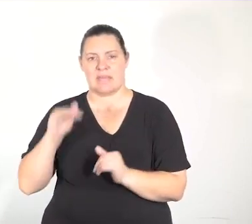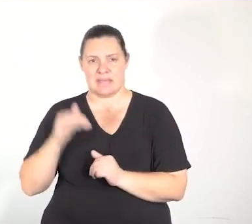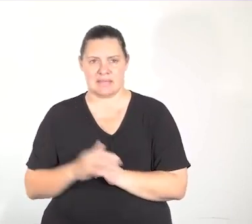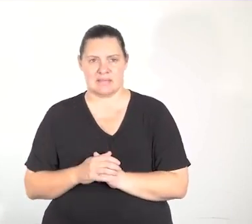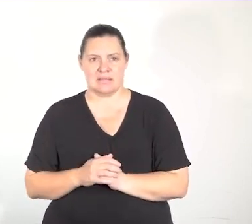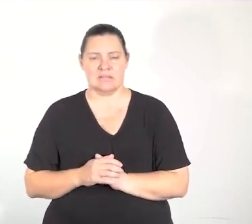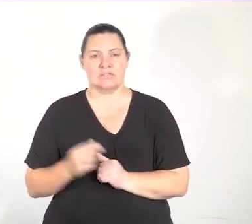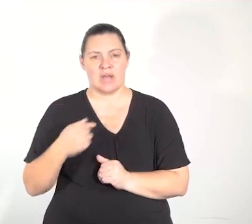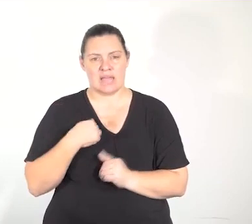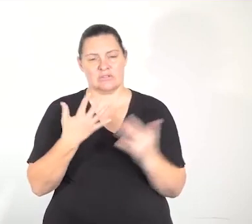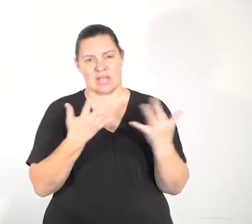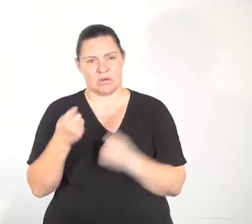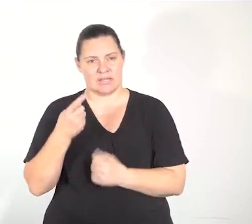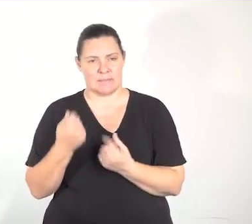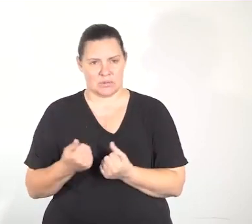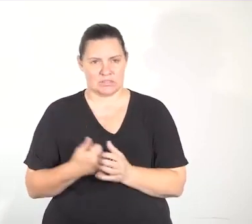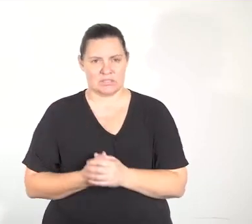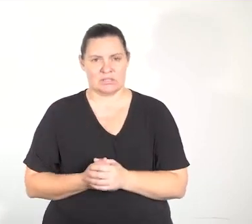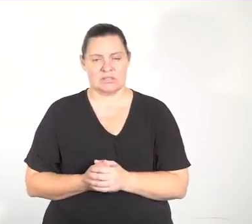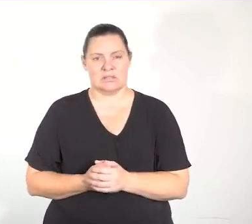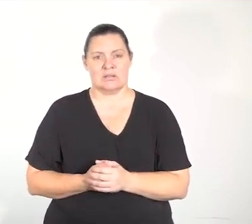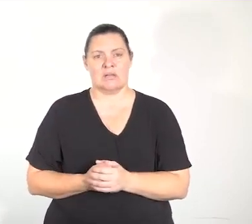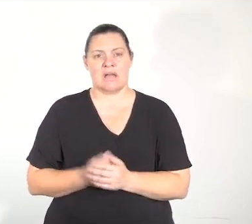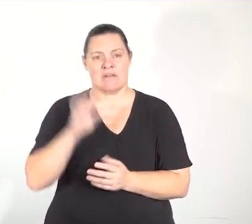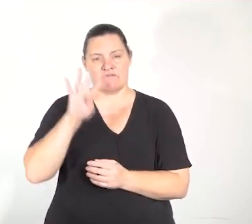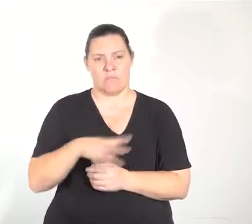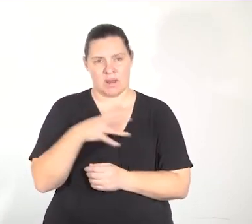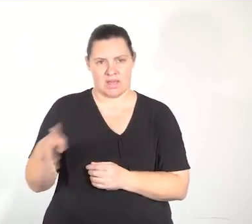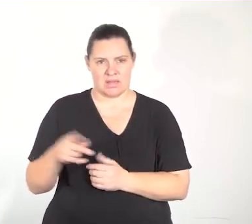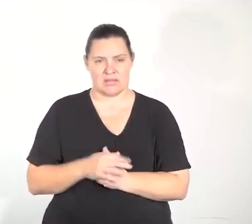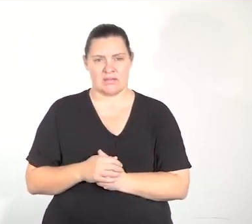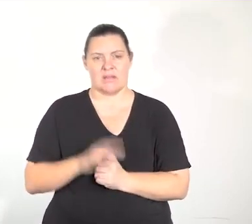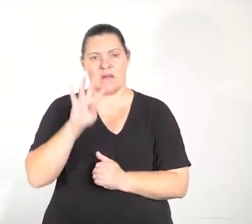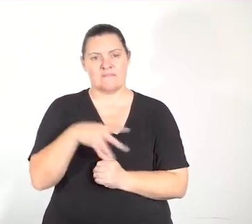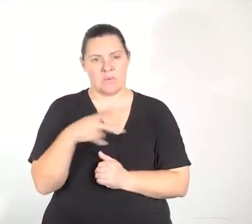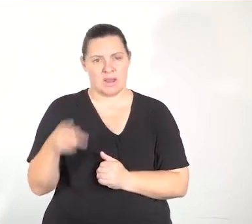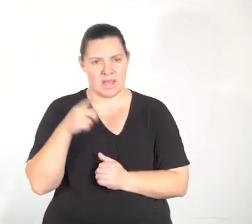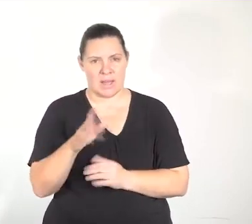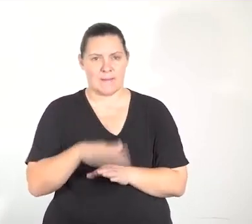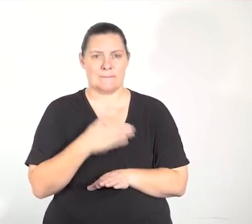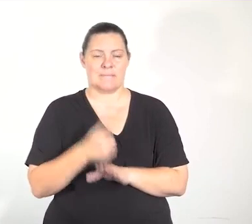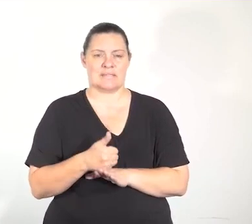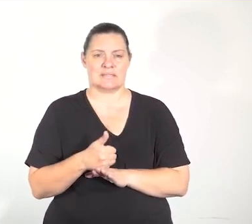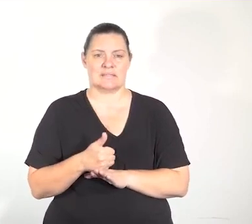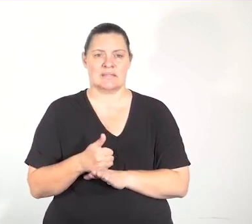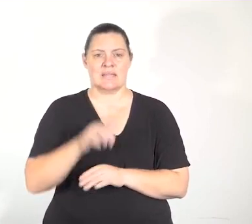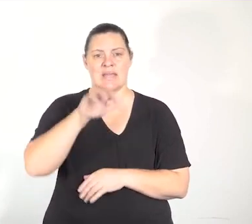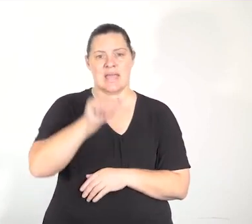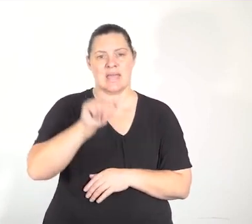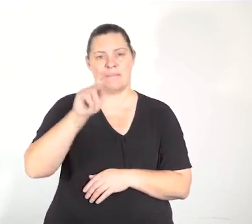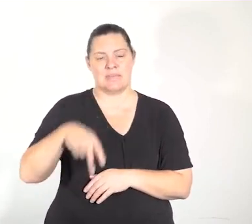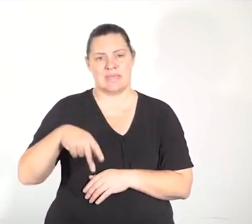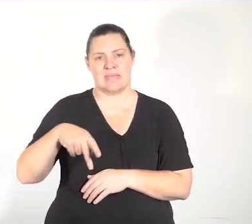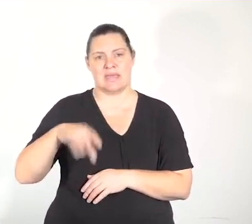the bank. So for us to calculate this amount, we are going to have a formula. This formula is going to be based on the letters